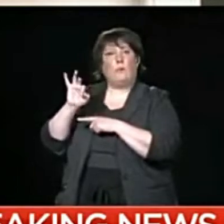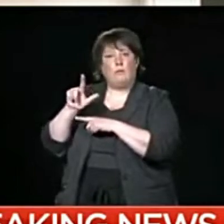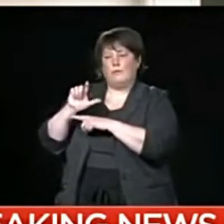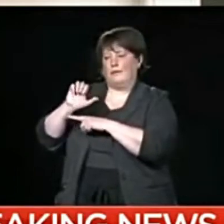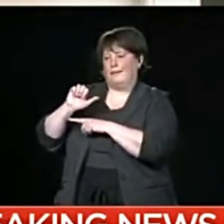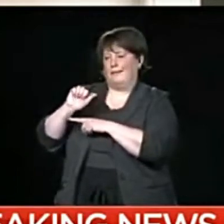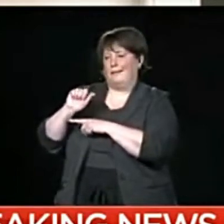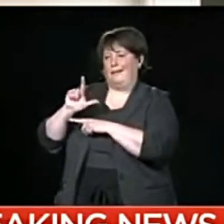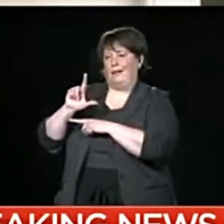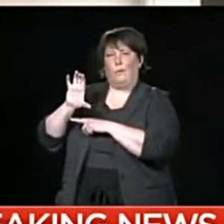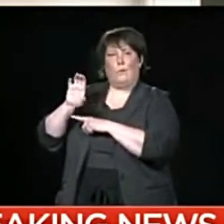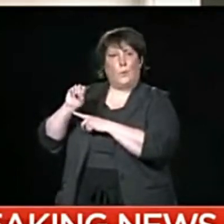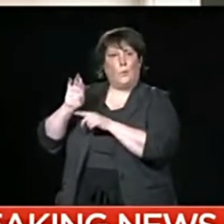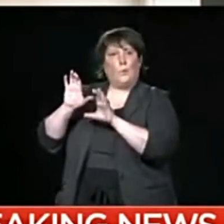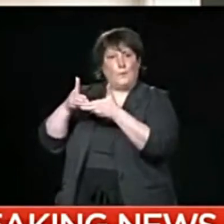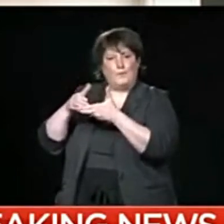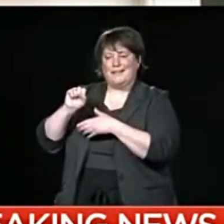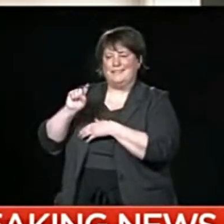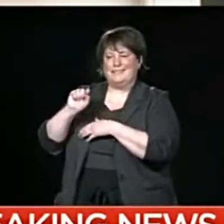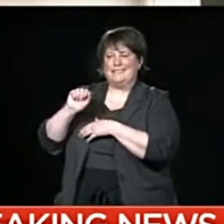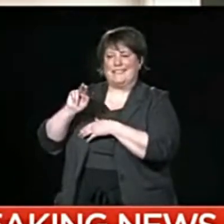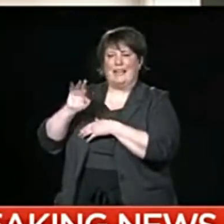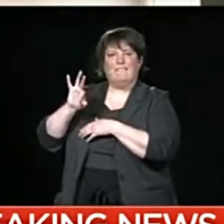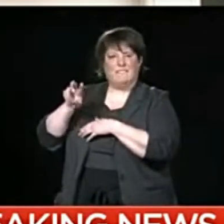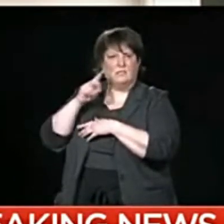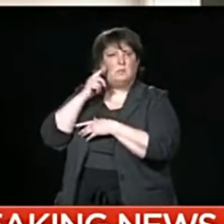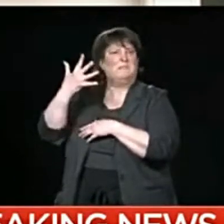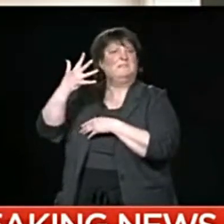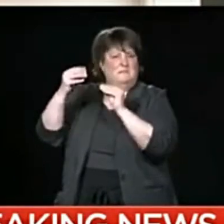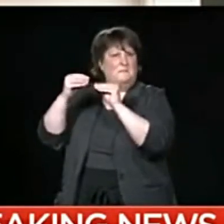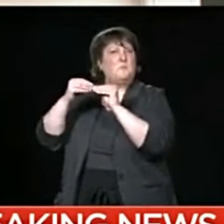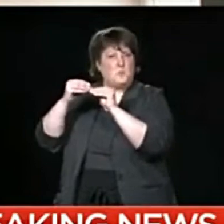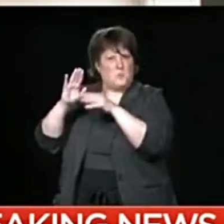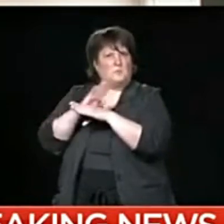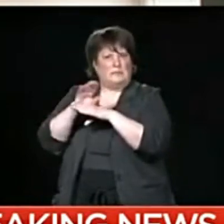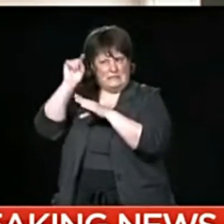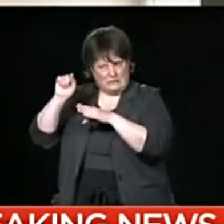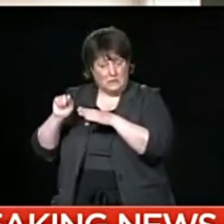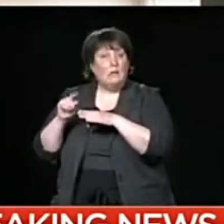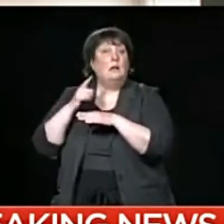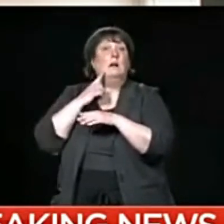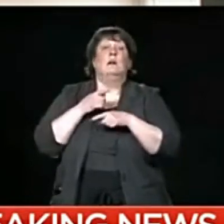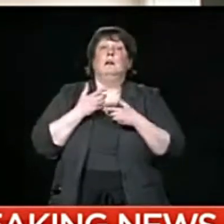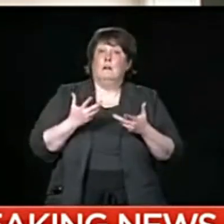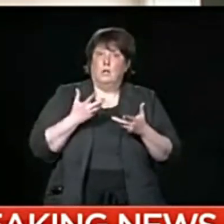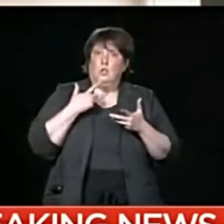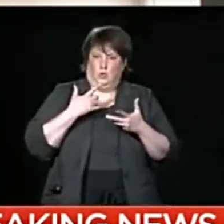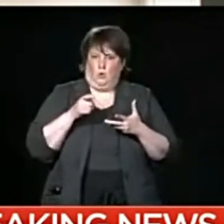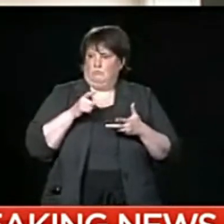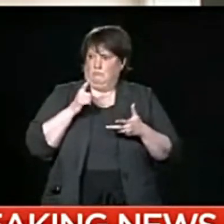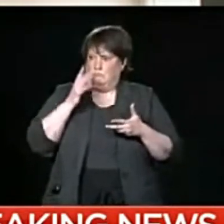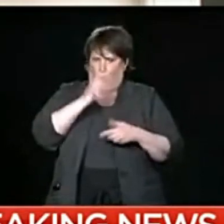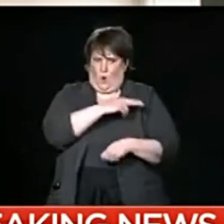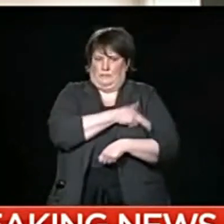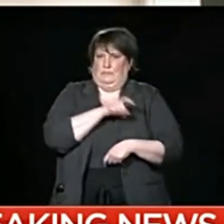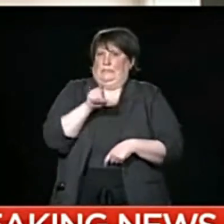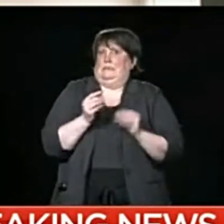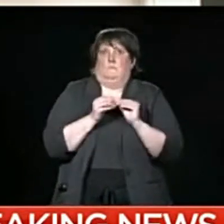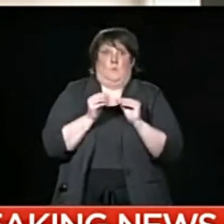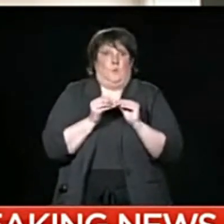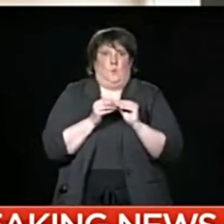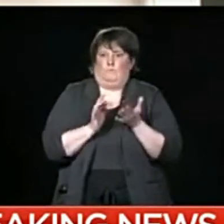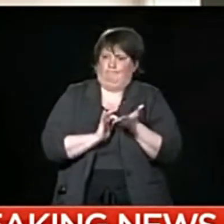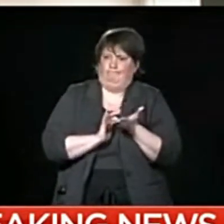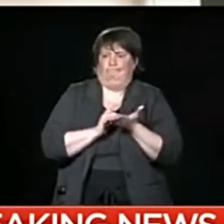and Stanfields. We know that the demand for critical equipment and supplies will grow in the coming weeks, so we